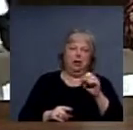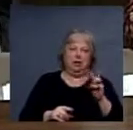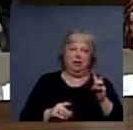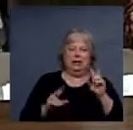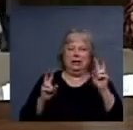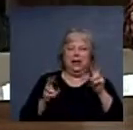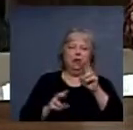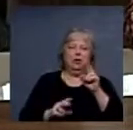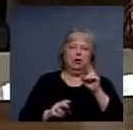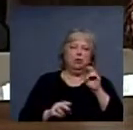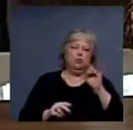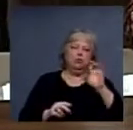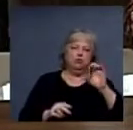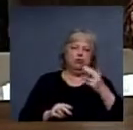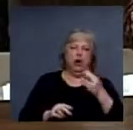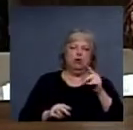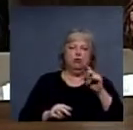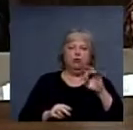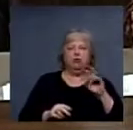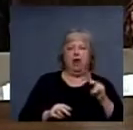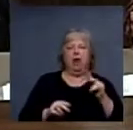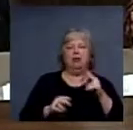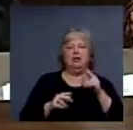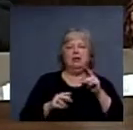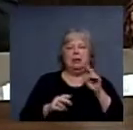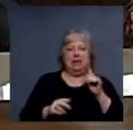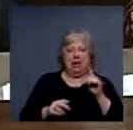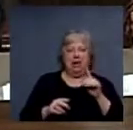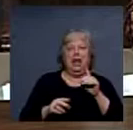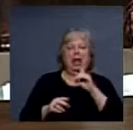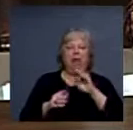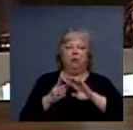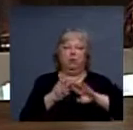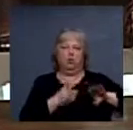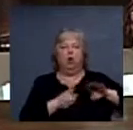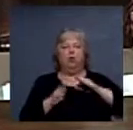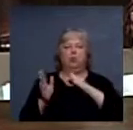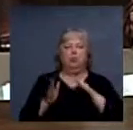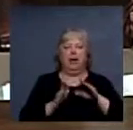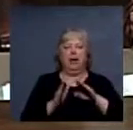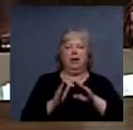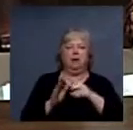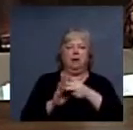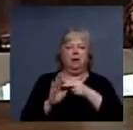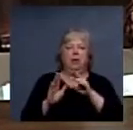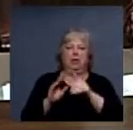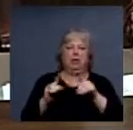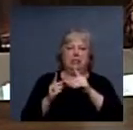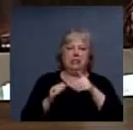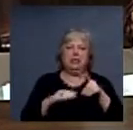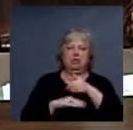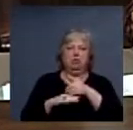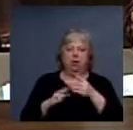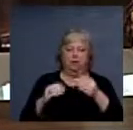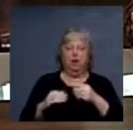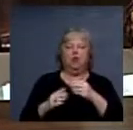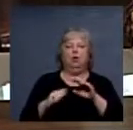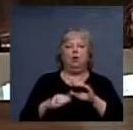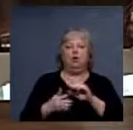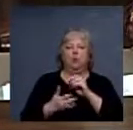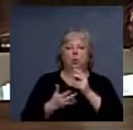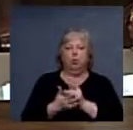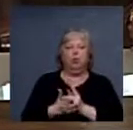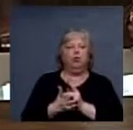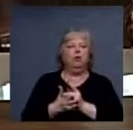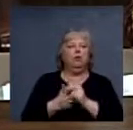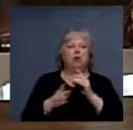The Ranch Tract D, short form PCD, and to revoke a planned zoning district and for other purposes. An ordinance to approve a planned zoning development, establish a